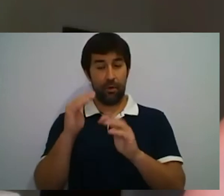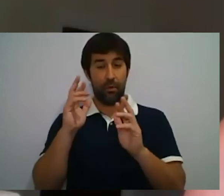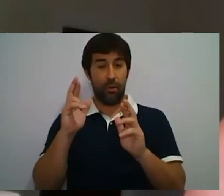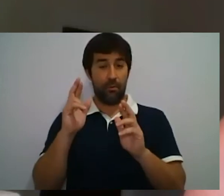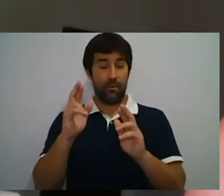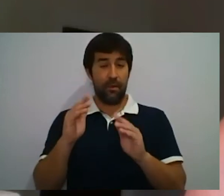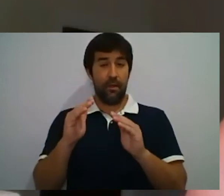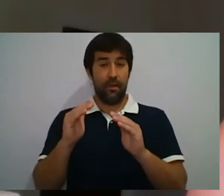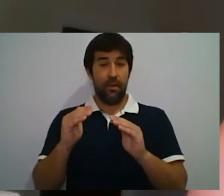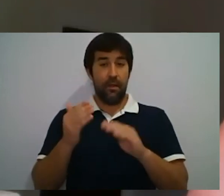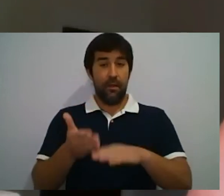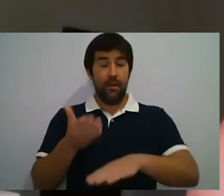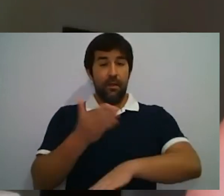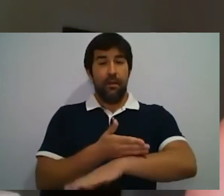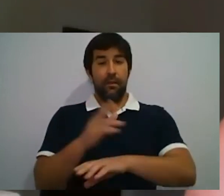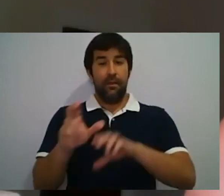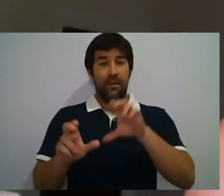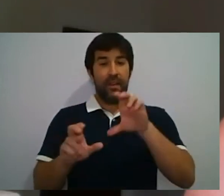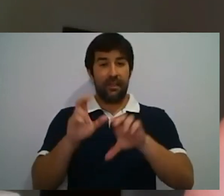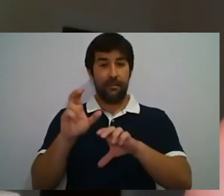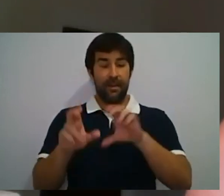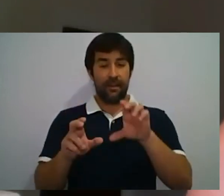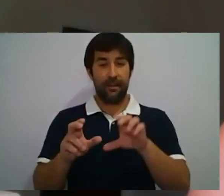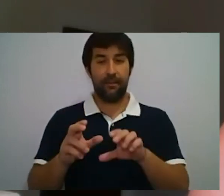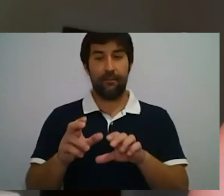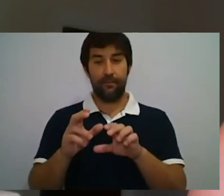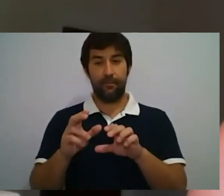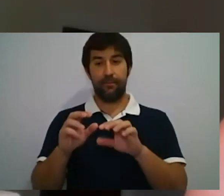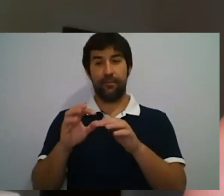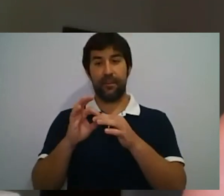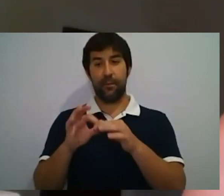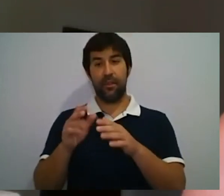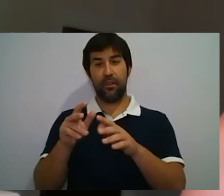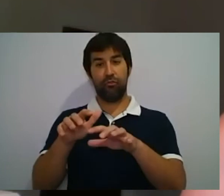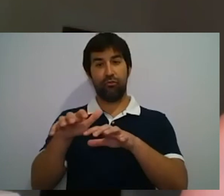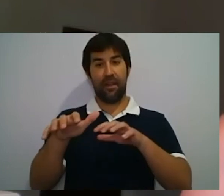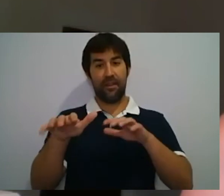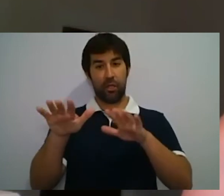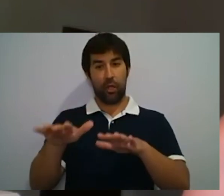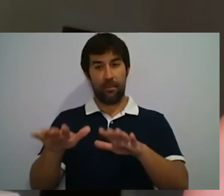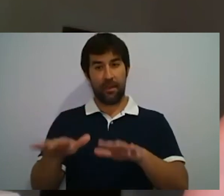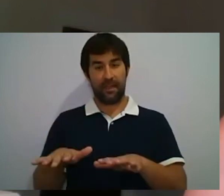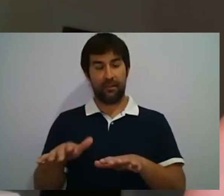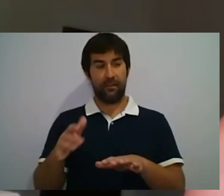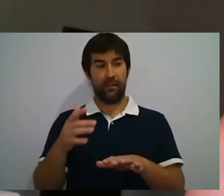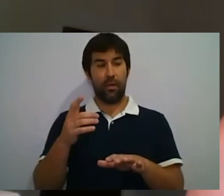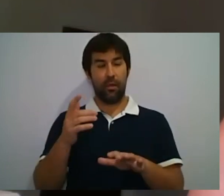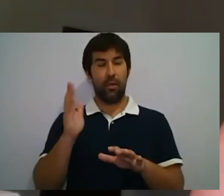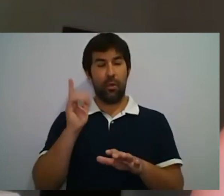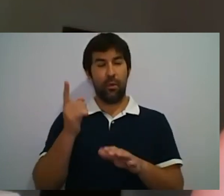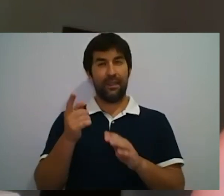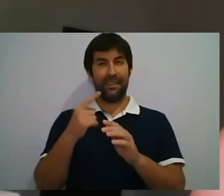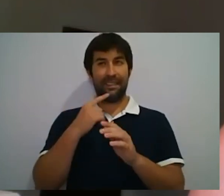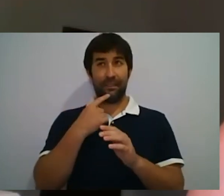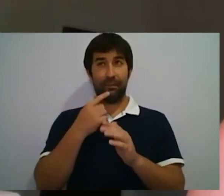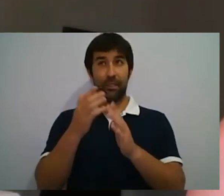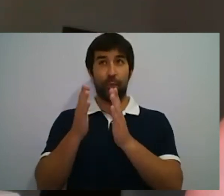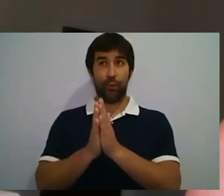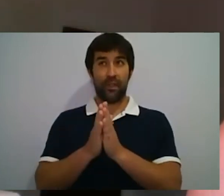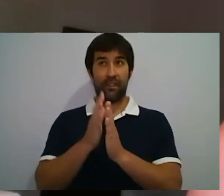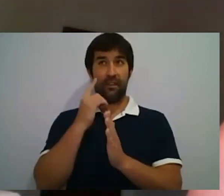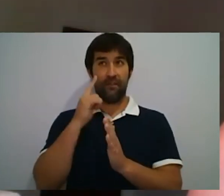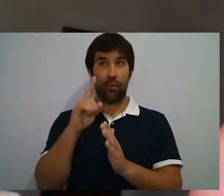lovely projects when you can get them. But again, there's a limited number of these that we really can advance into the programs